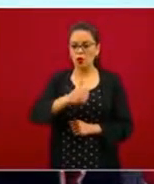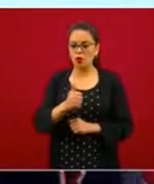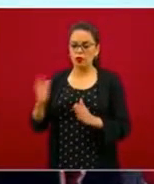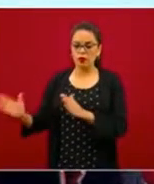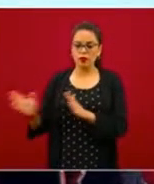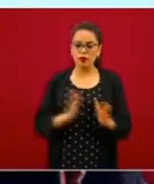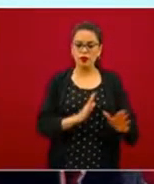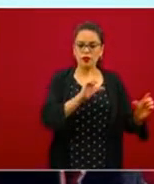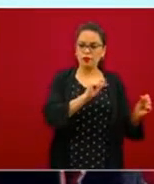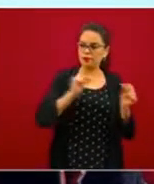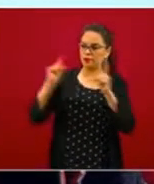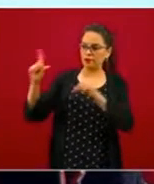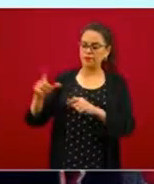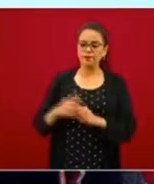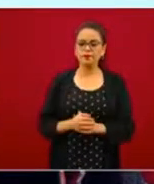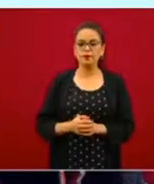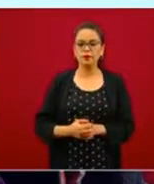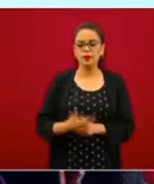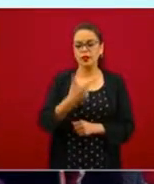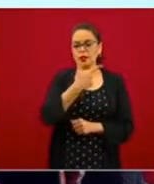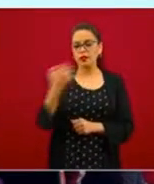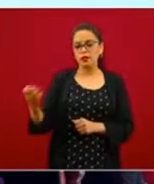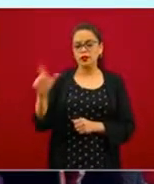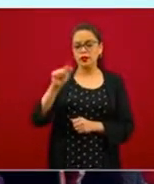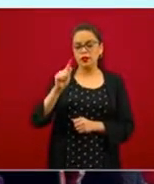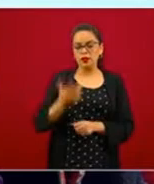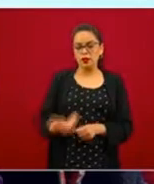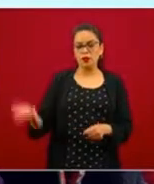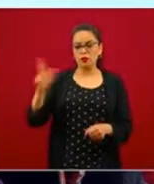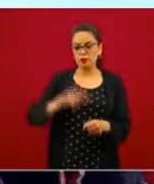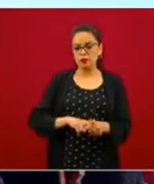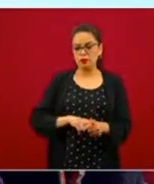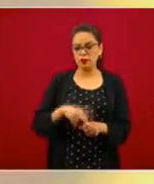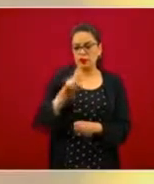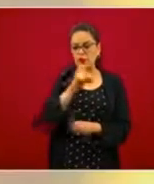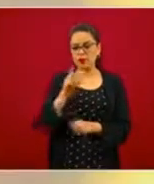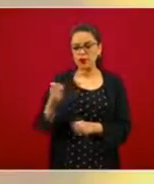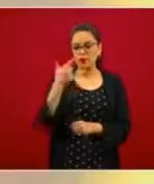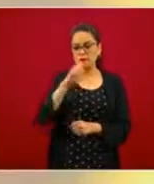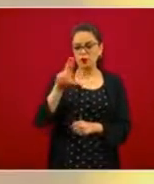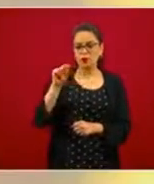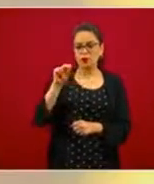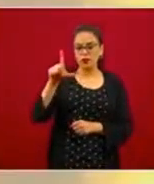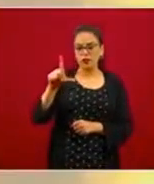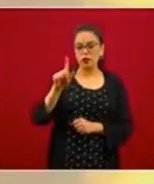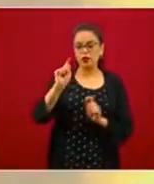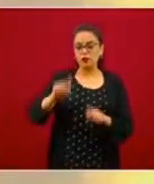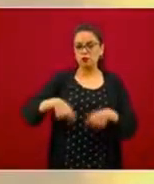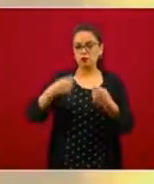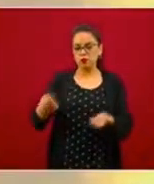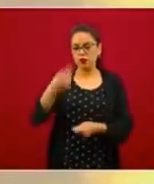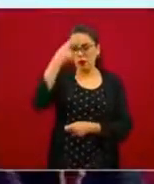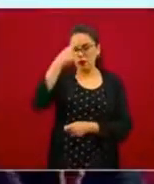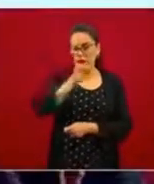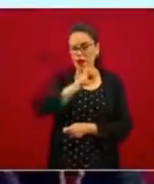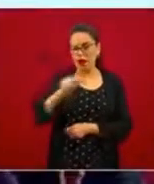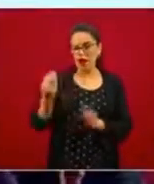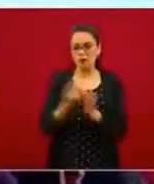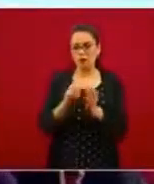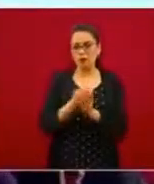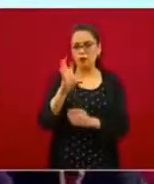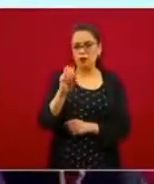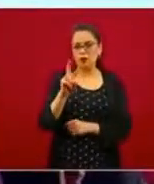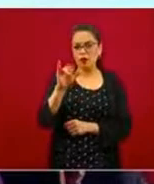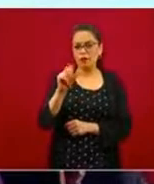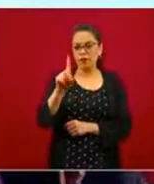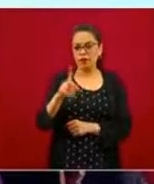confirmed cases that are part of the curve according to the occurrence date, not the notification